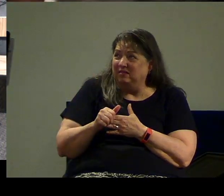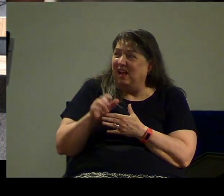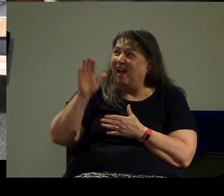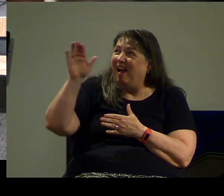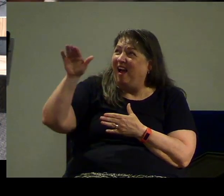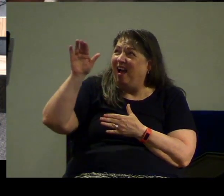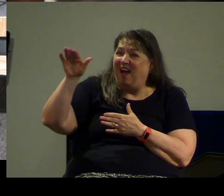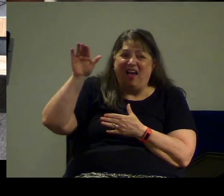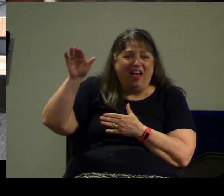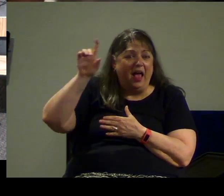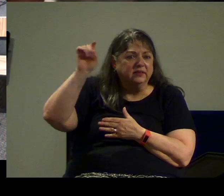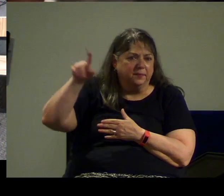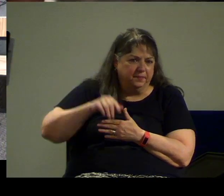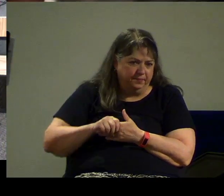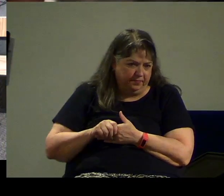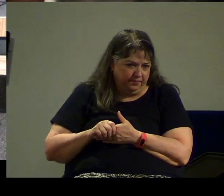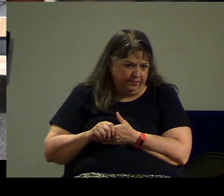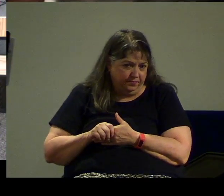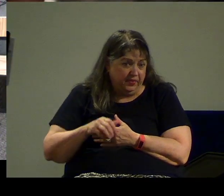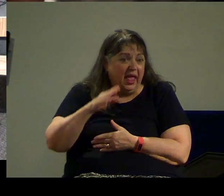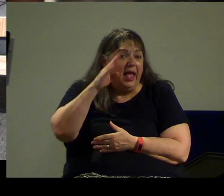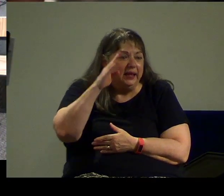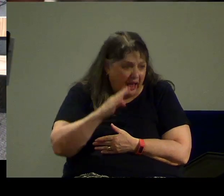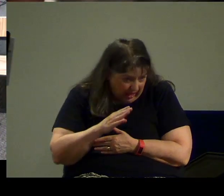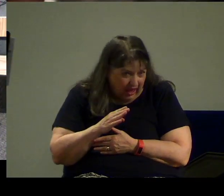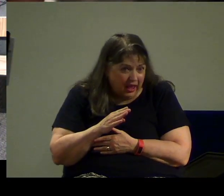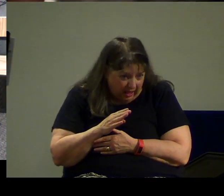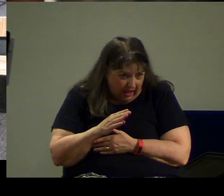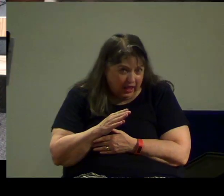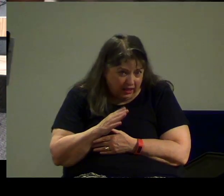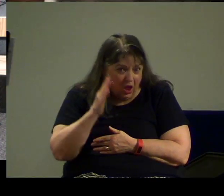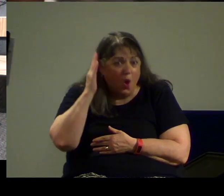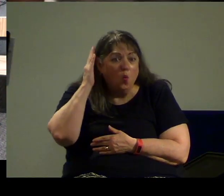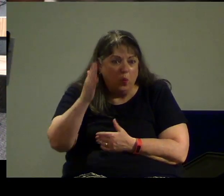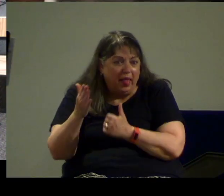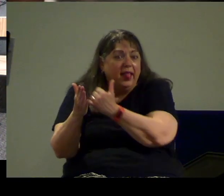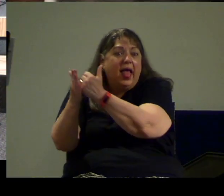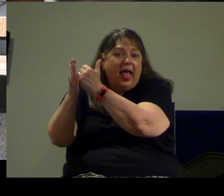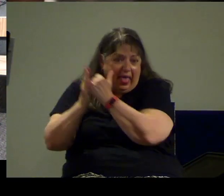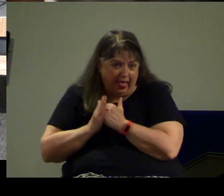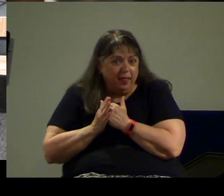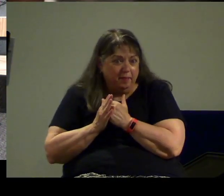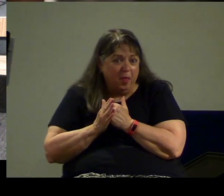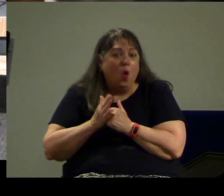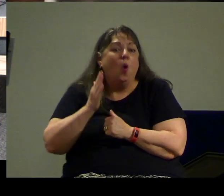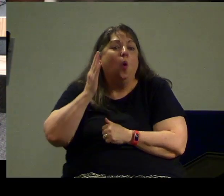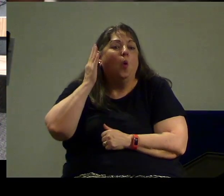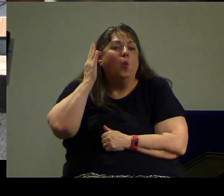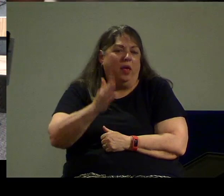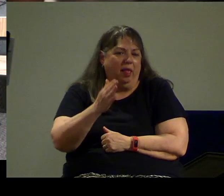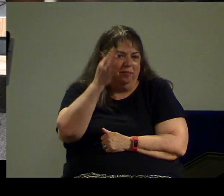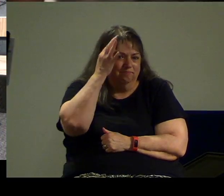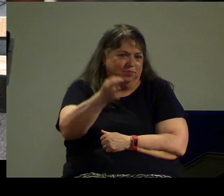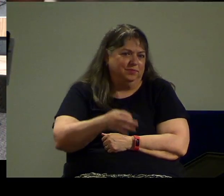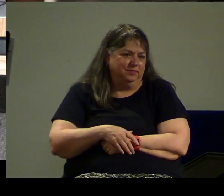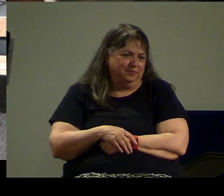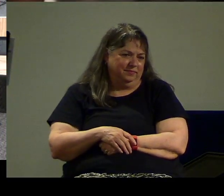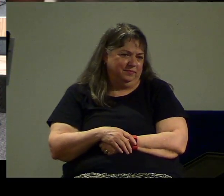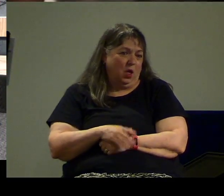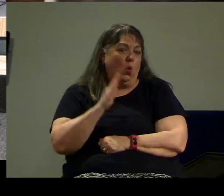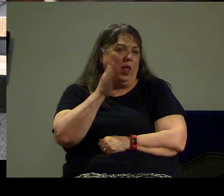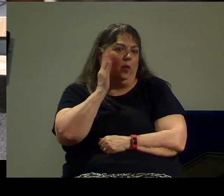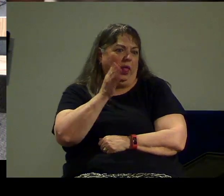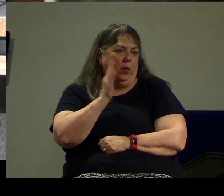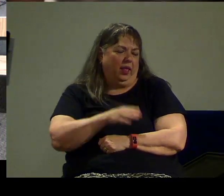of God. And God will bring the help that you need when you need it for what you